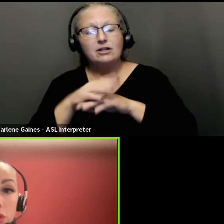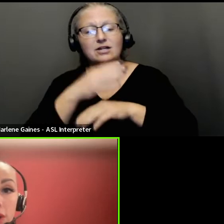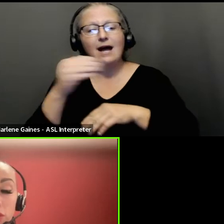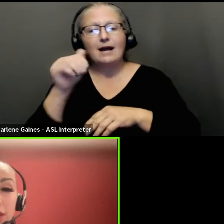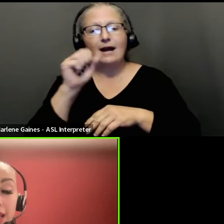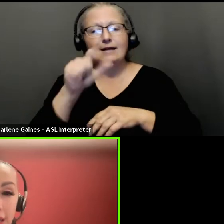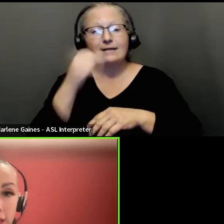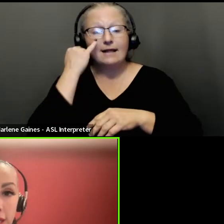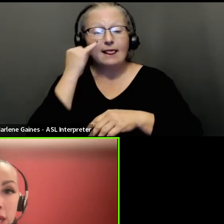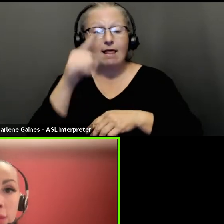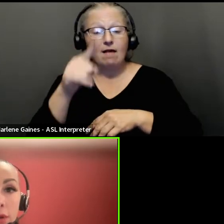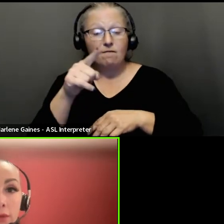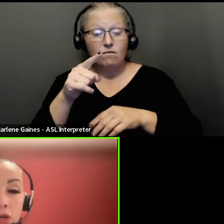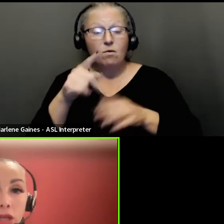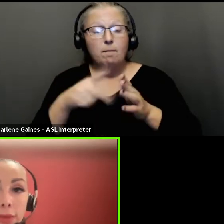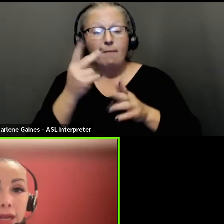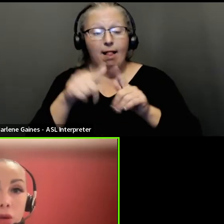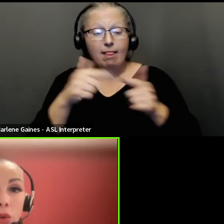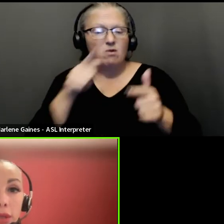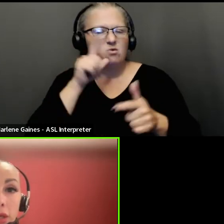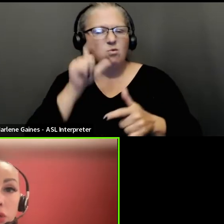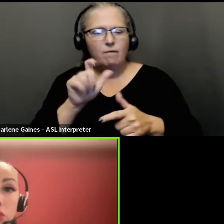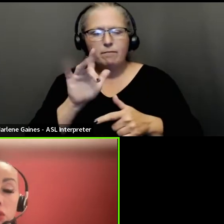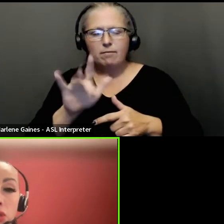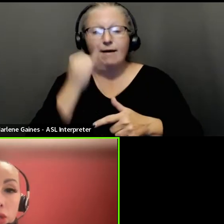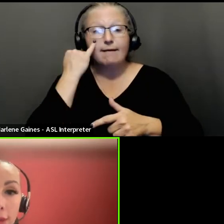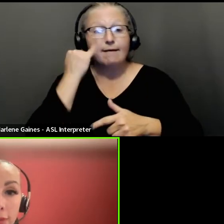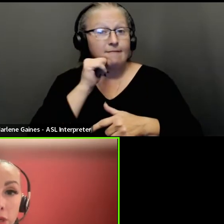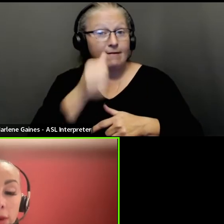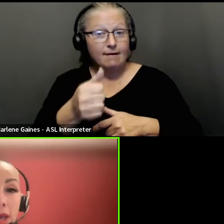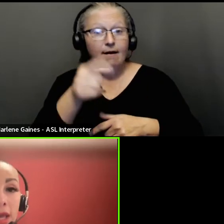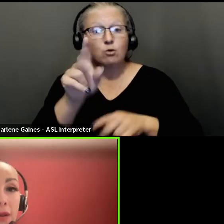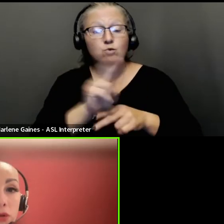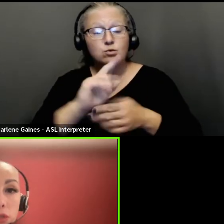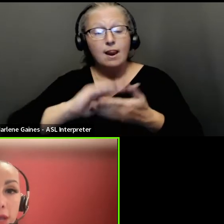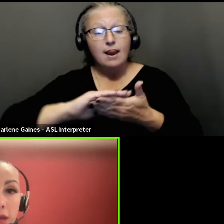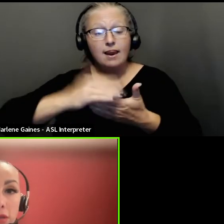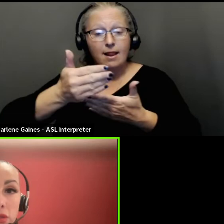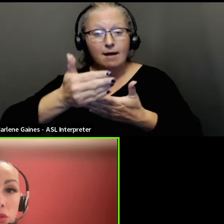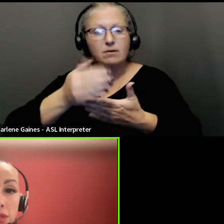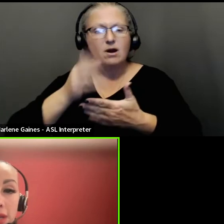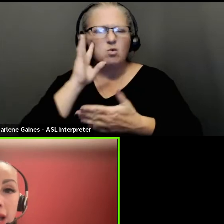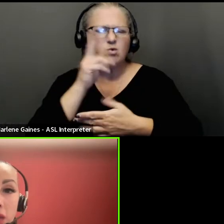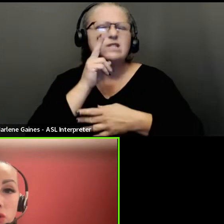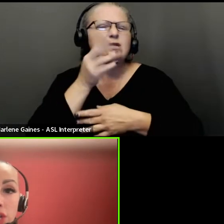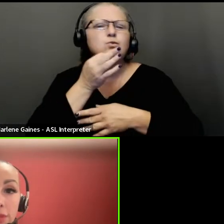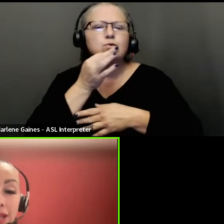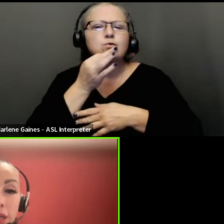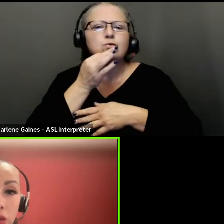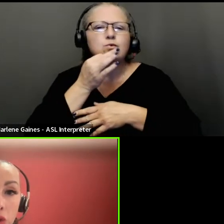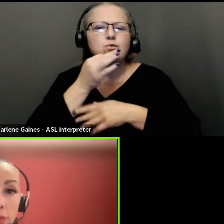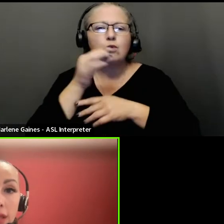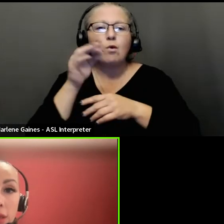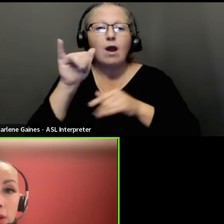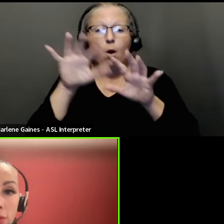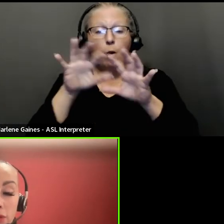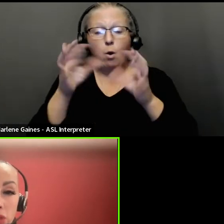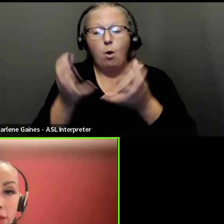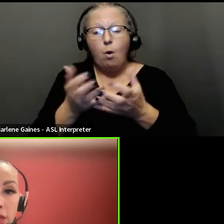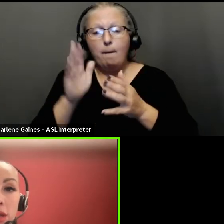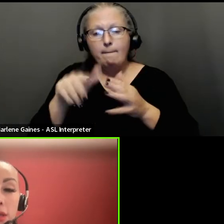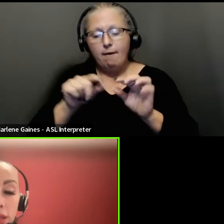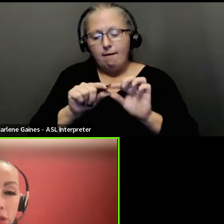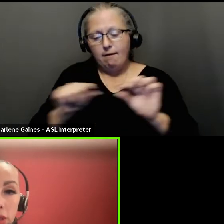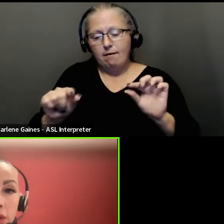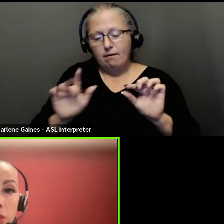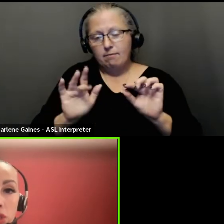bilingual, you don't have to click anything. But if you're not bilingual and you're using your laptop, in a few seconds, you'll see an icon shaped like a globe at the bottom of your